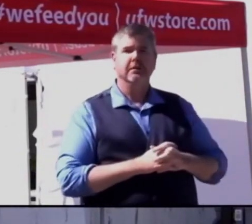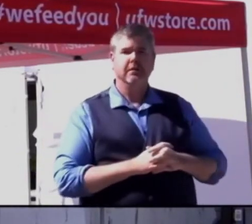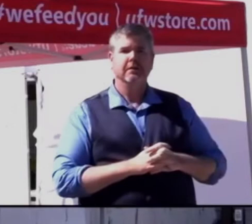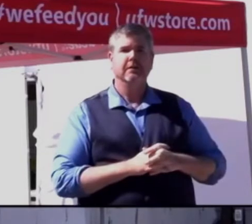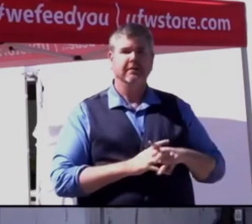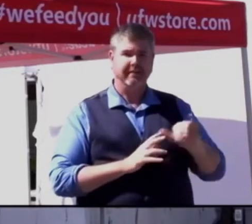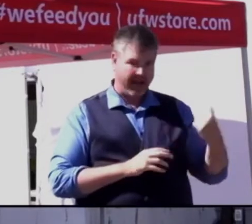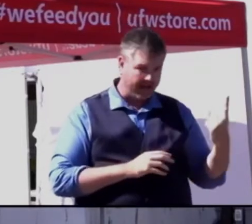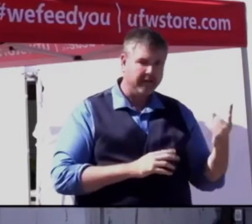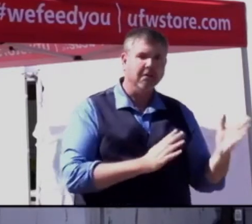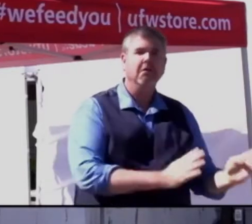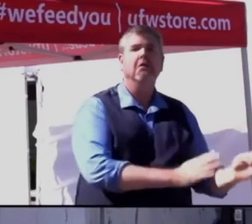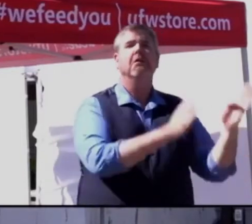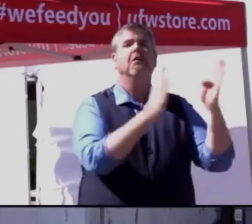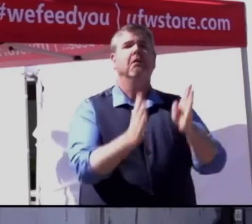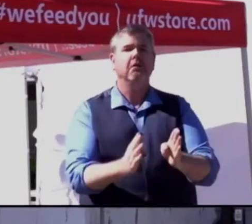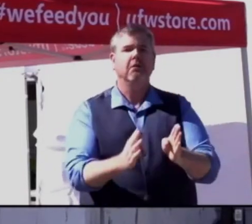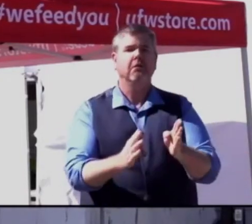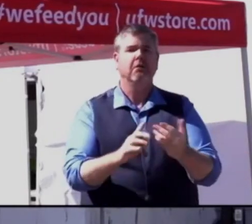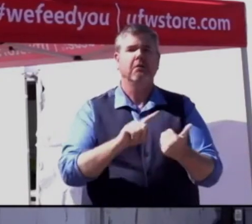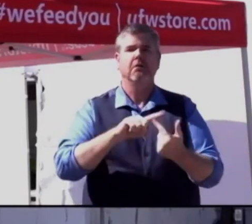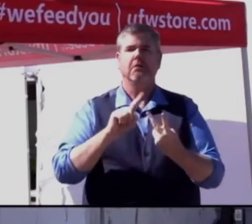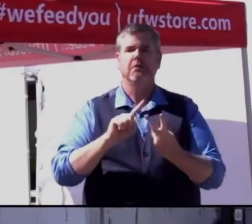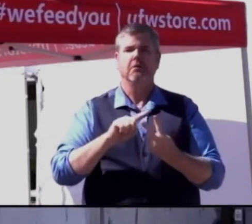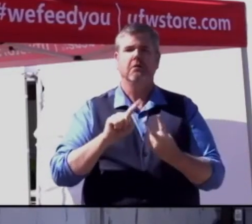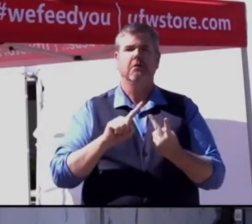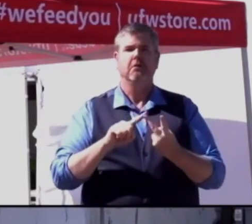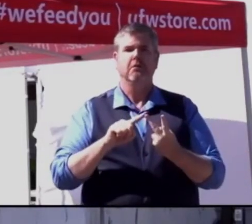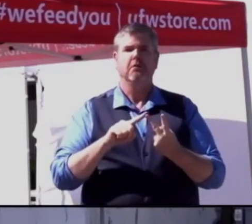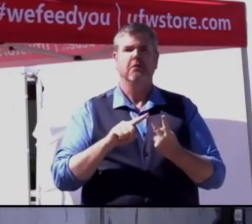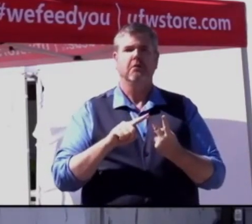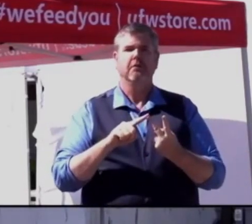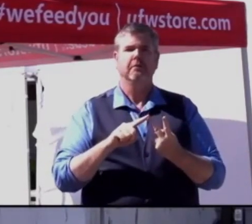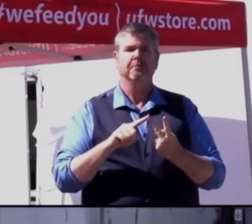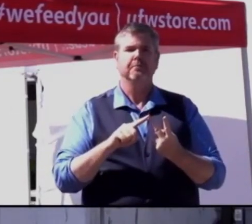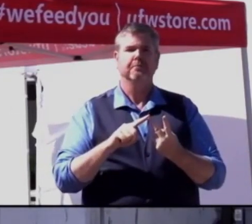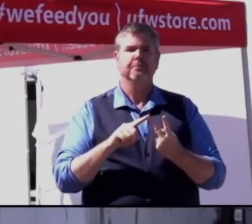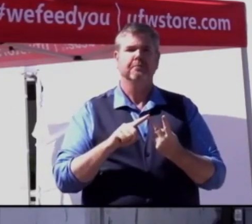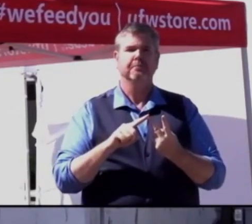can, and very high touch